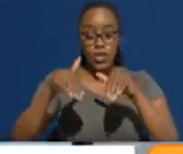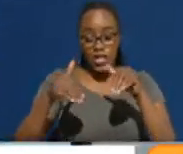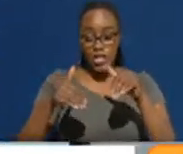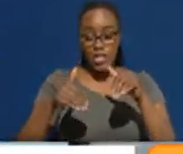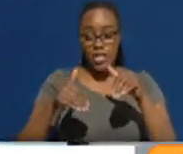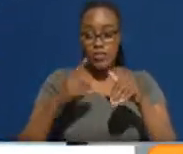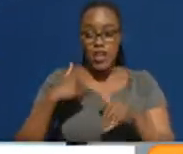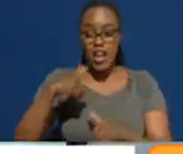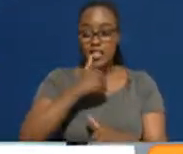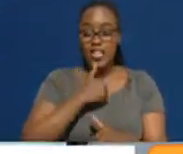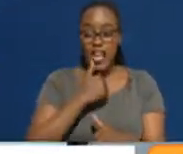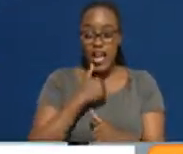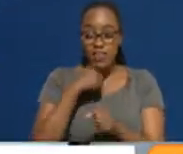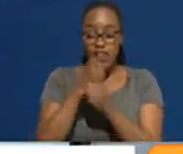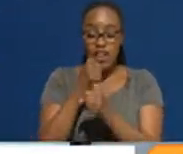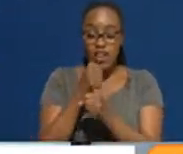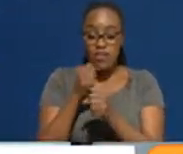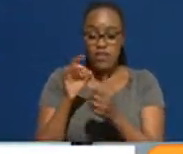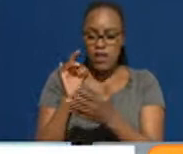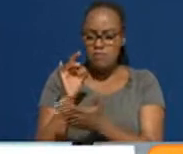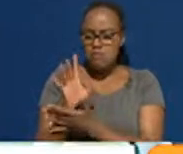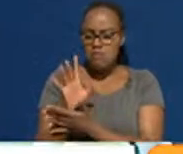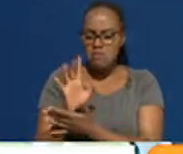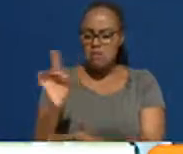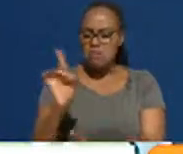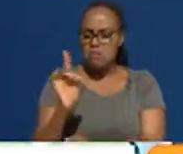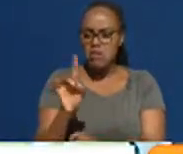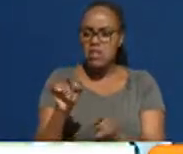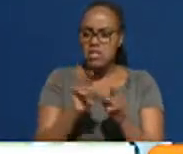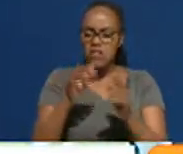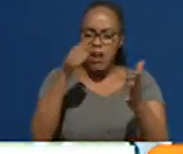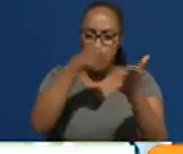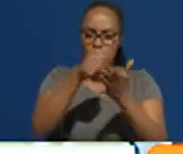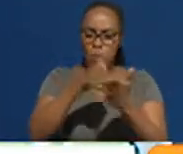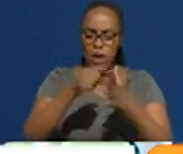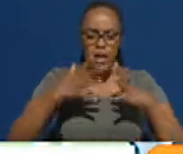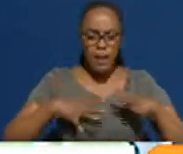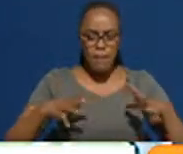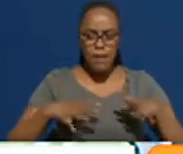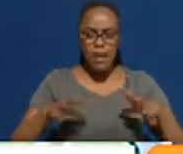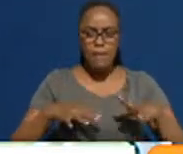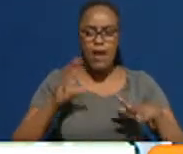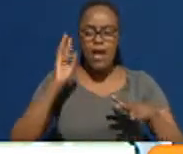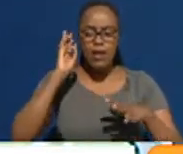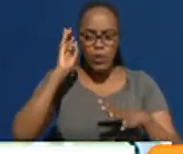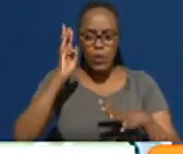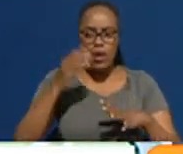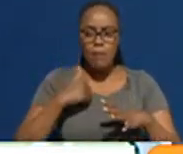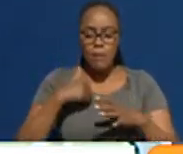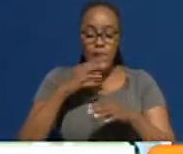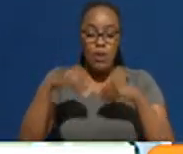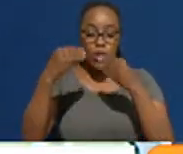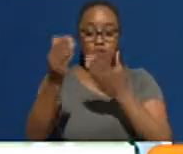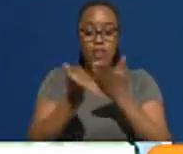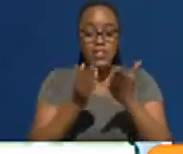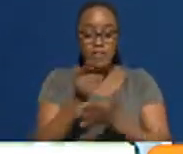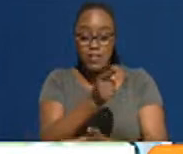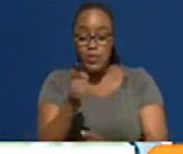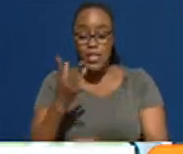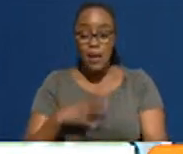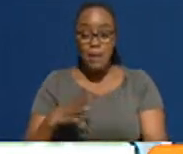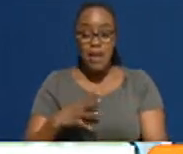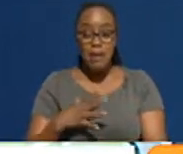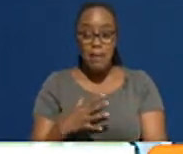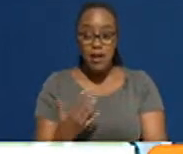not. We have not exorcised them from Makueni. They're still Makueni residents. Are you willing to? And I'm going to serve them. In